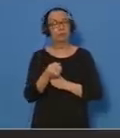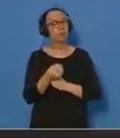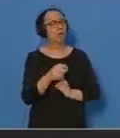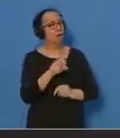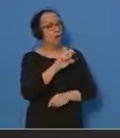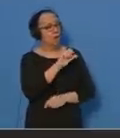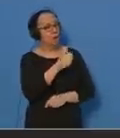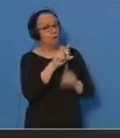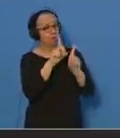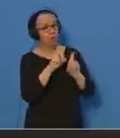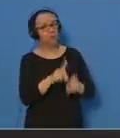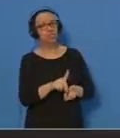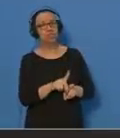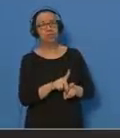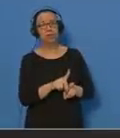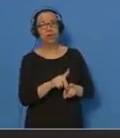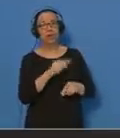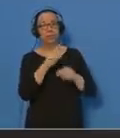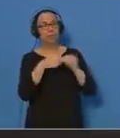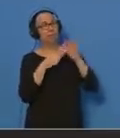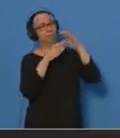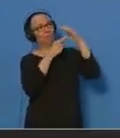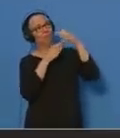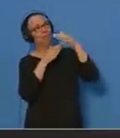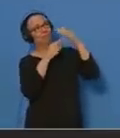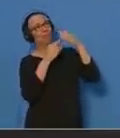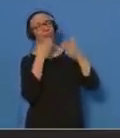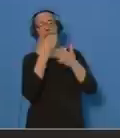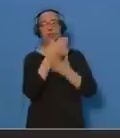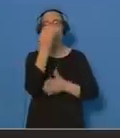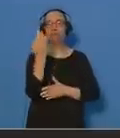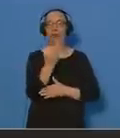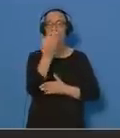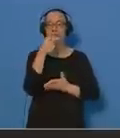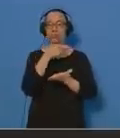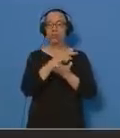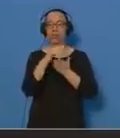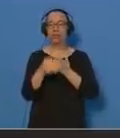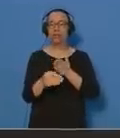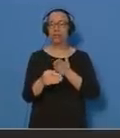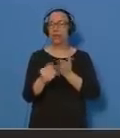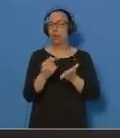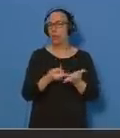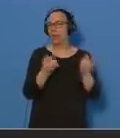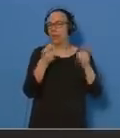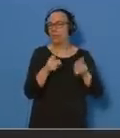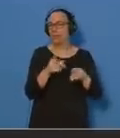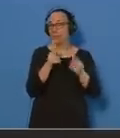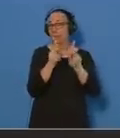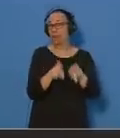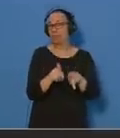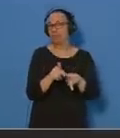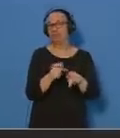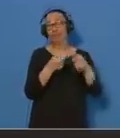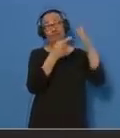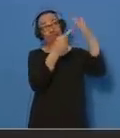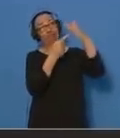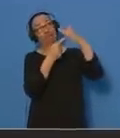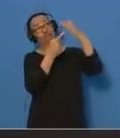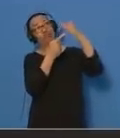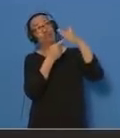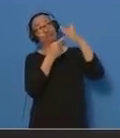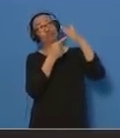Another question, with kites, with Good Friday coming up this weekend, what happens if someone is flying from their yard, the kite goes